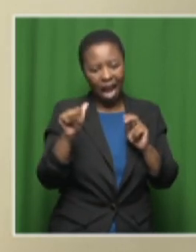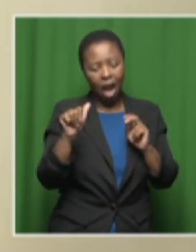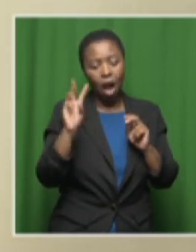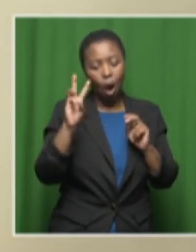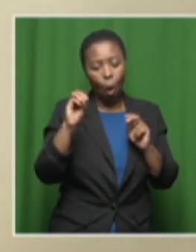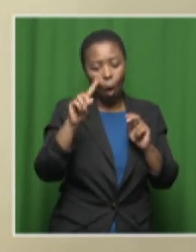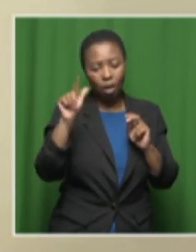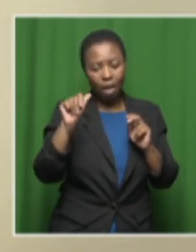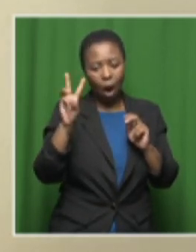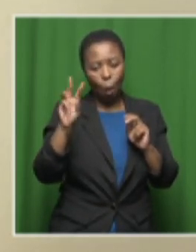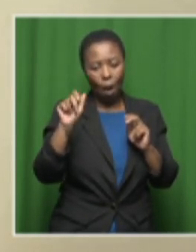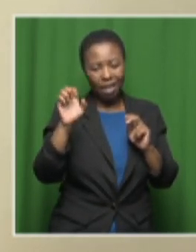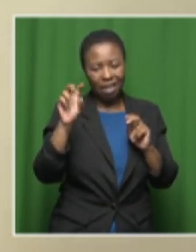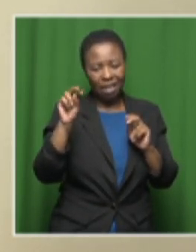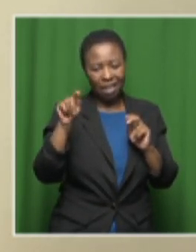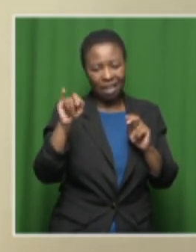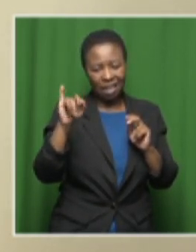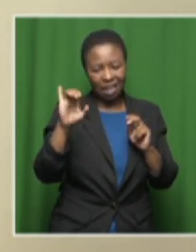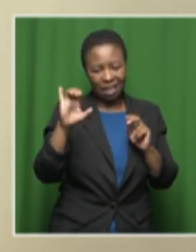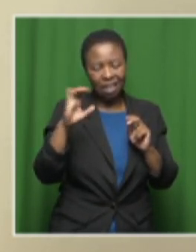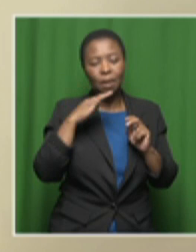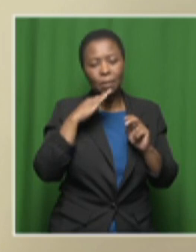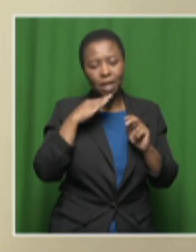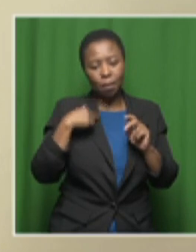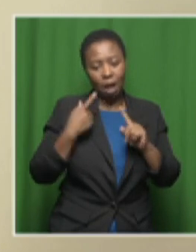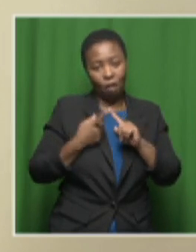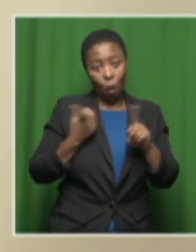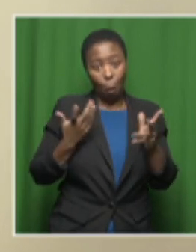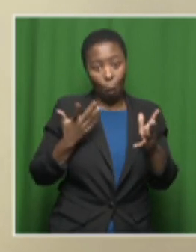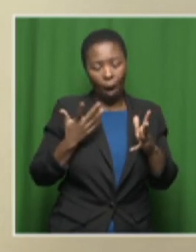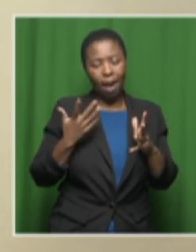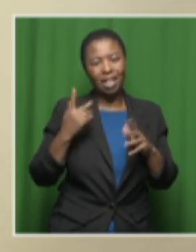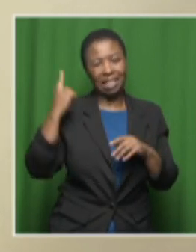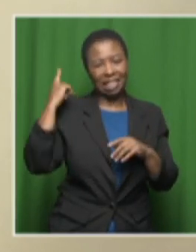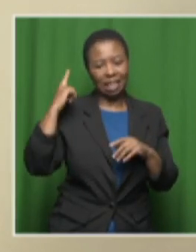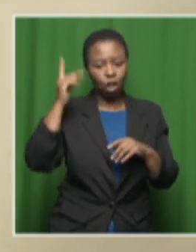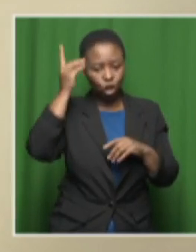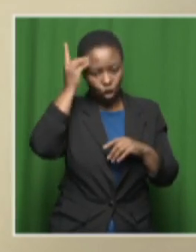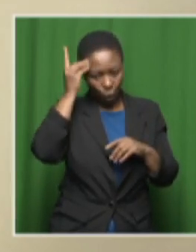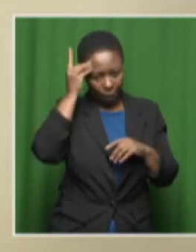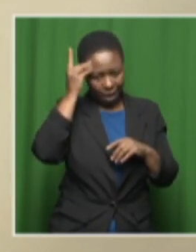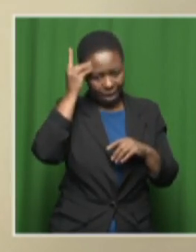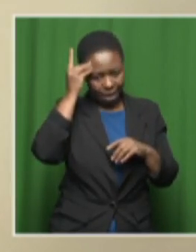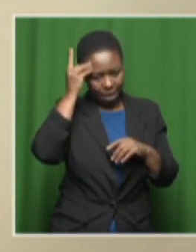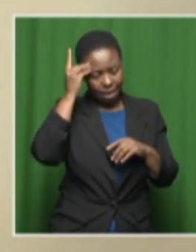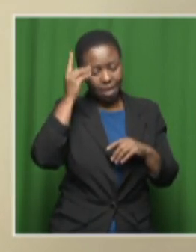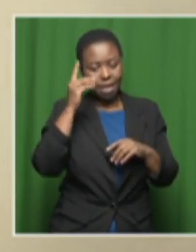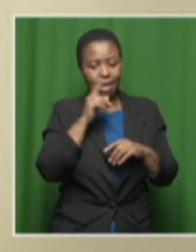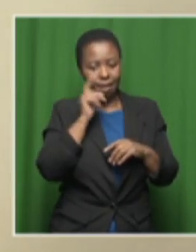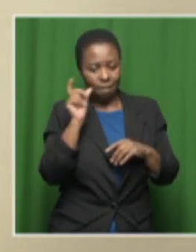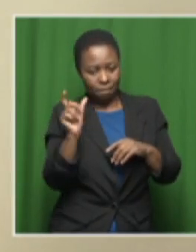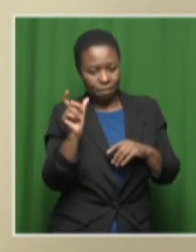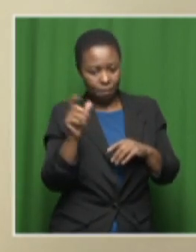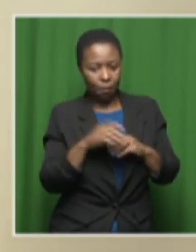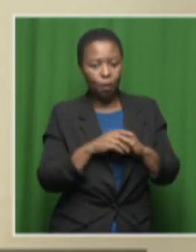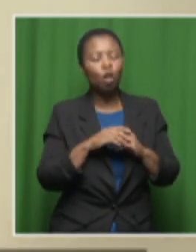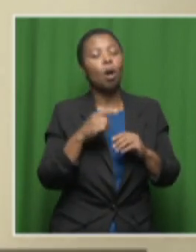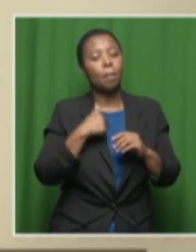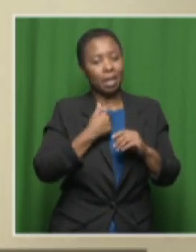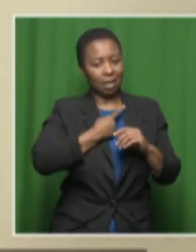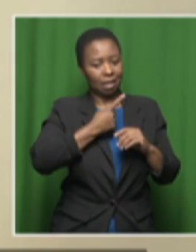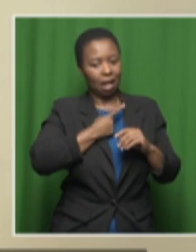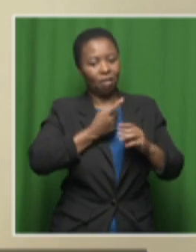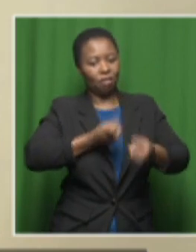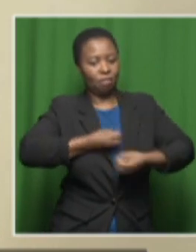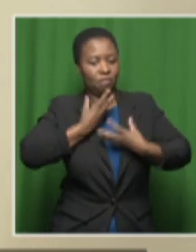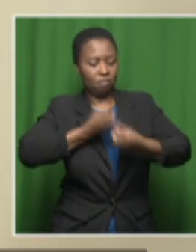Woza. Wenties is referring to the place that I come from in Durban, Wentworth. And I'm speaking about that, my so-called